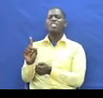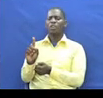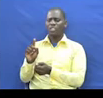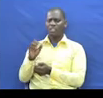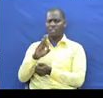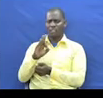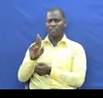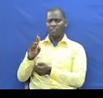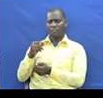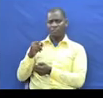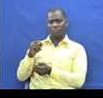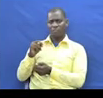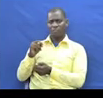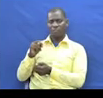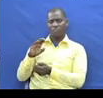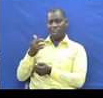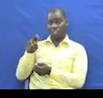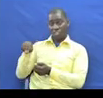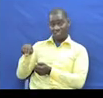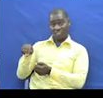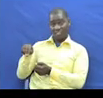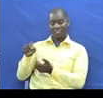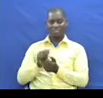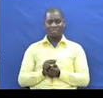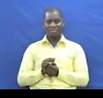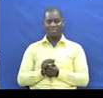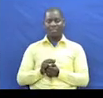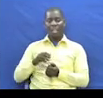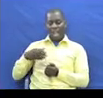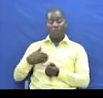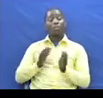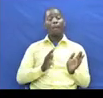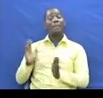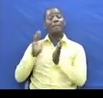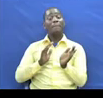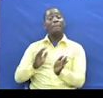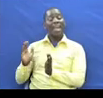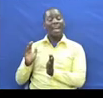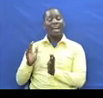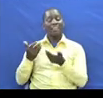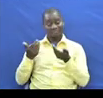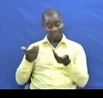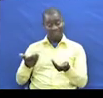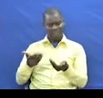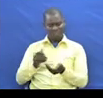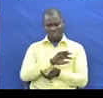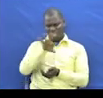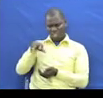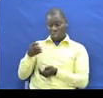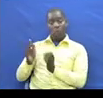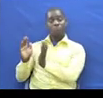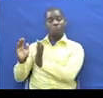look. I've retained this one because what I'm going to prepare here depends on these two diagrams